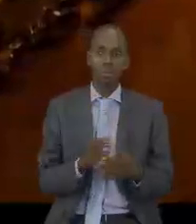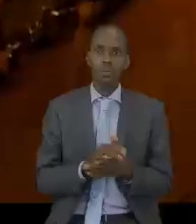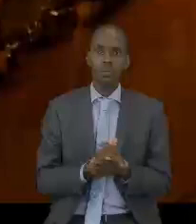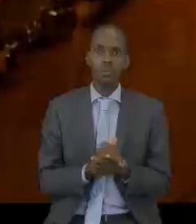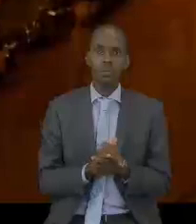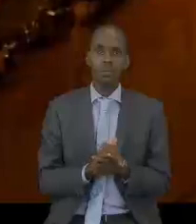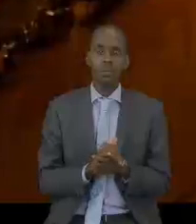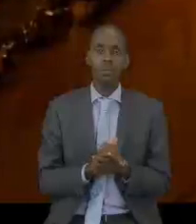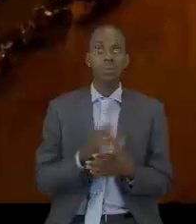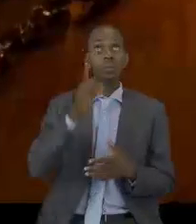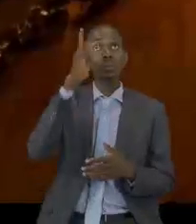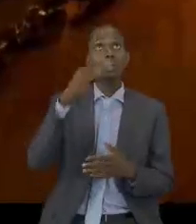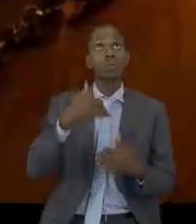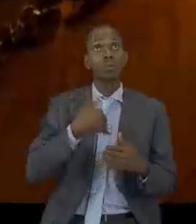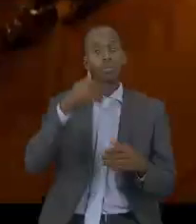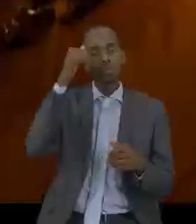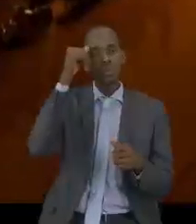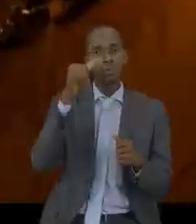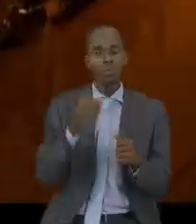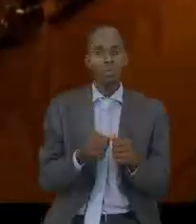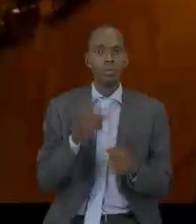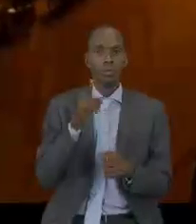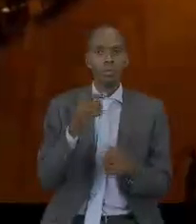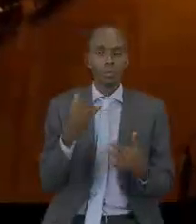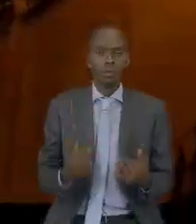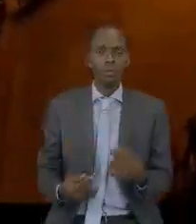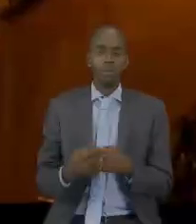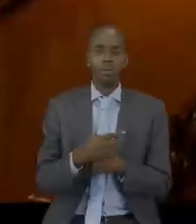God has remembered you. Today